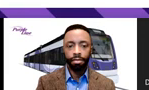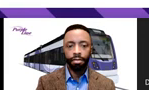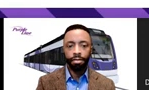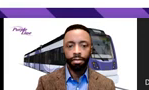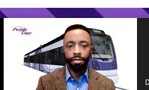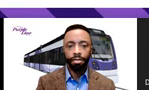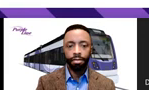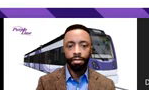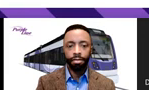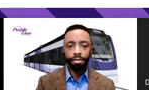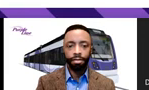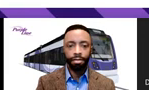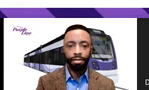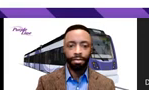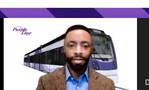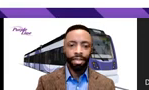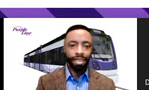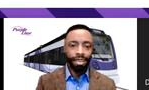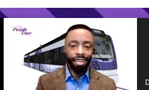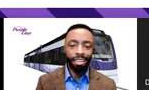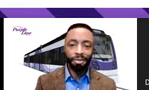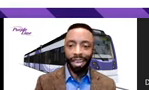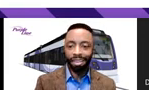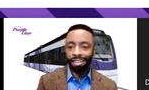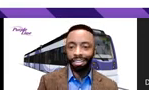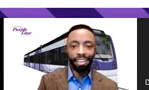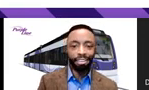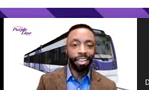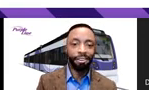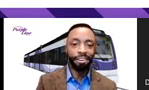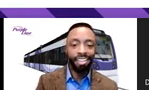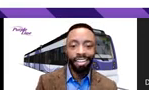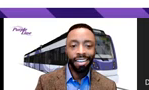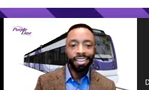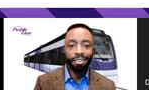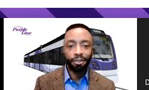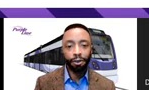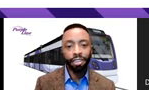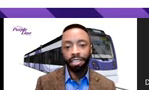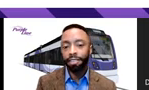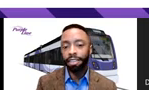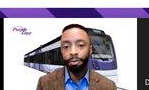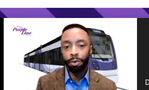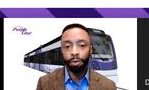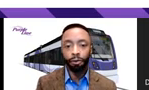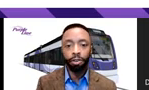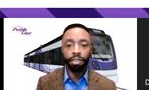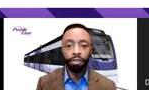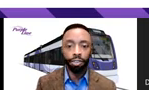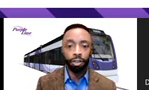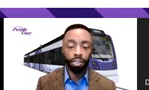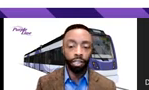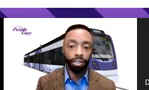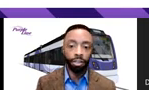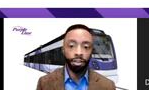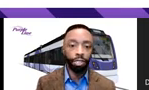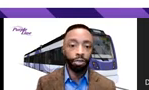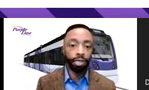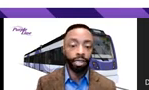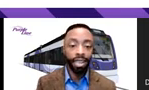Purple Line. Ray. Thank you, Matt, and thank you, Gary. So for this evening, we will focus on